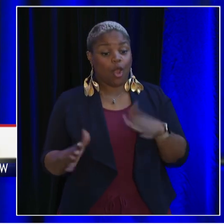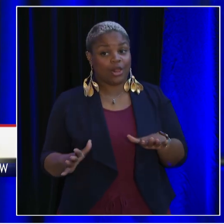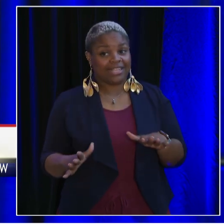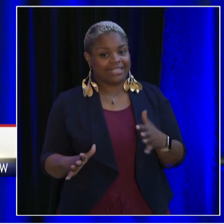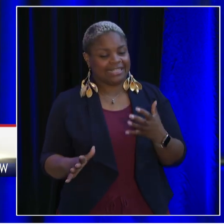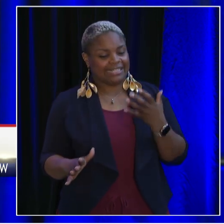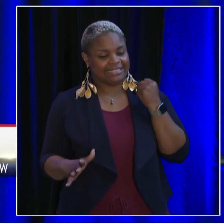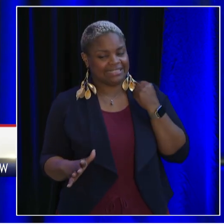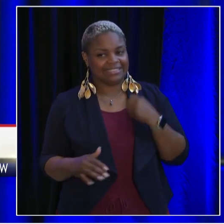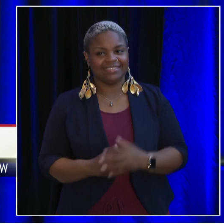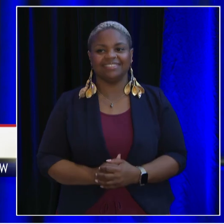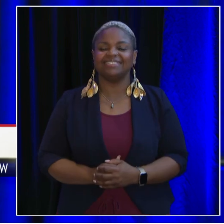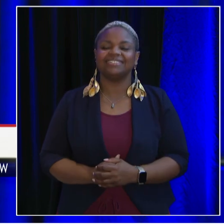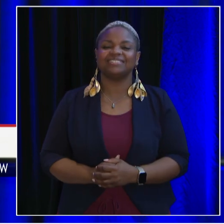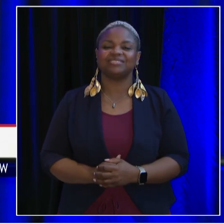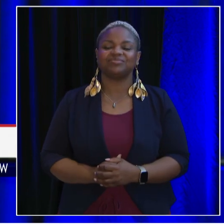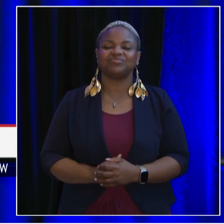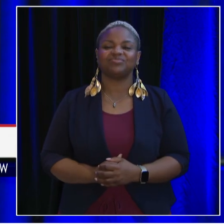prayer?